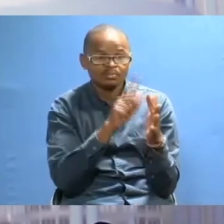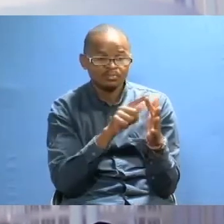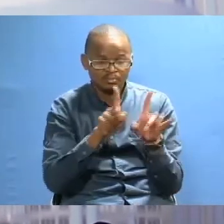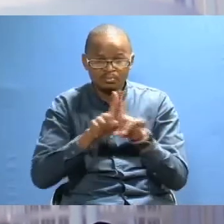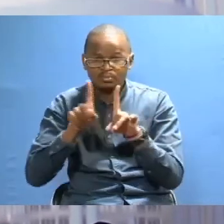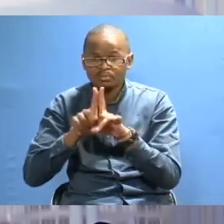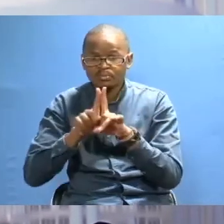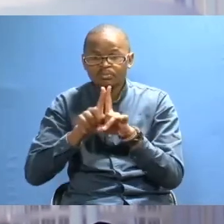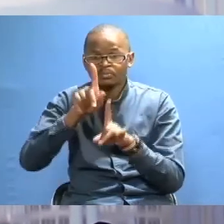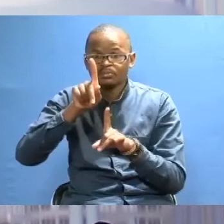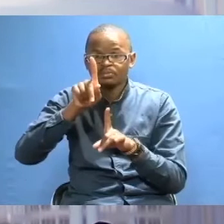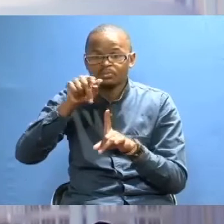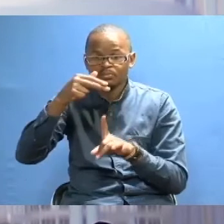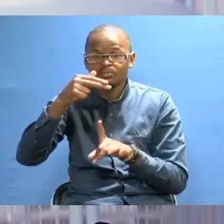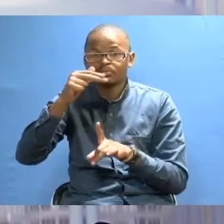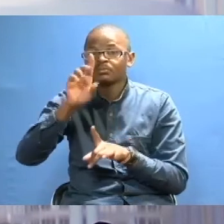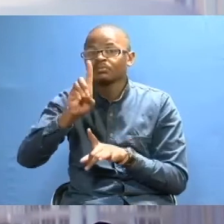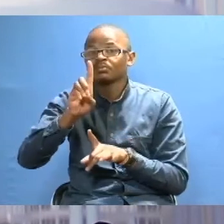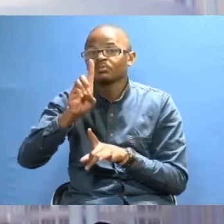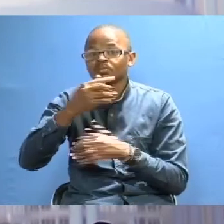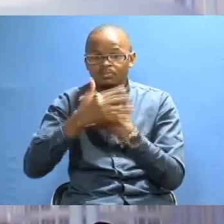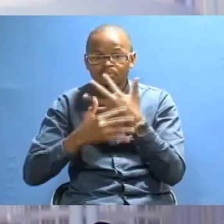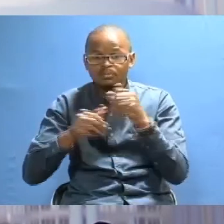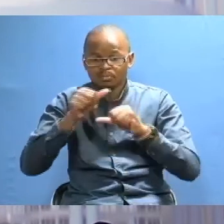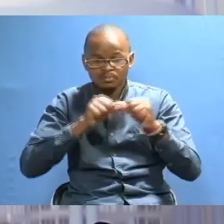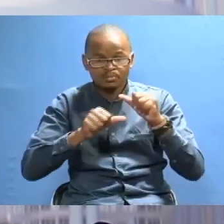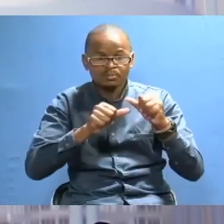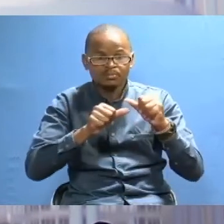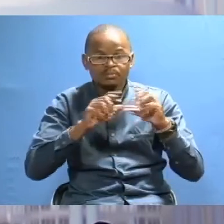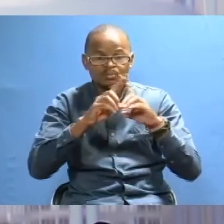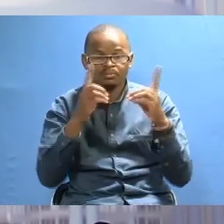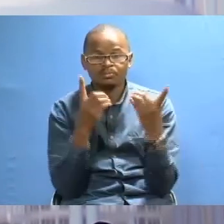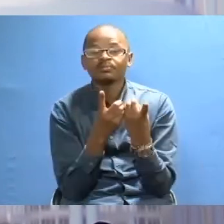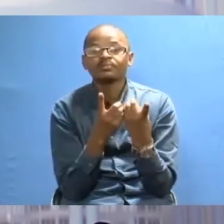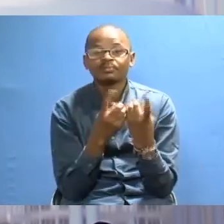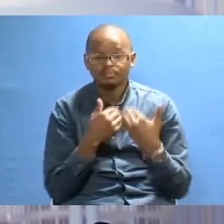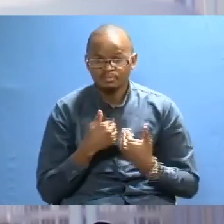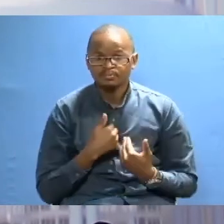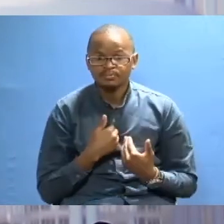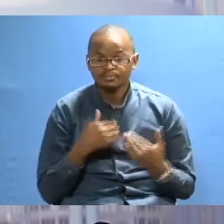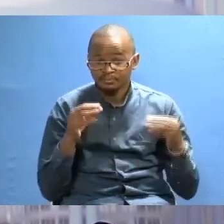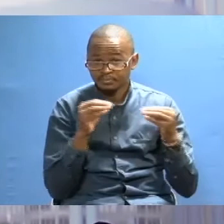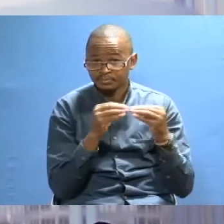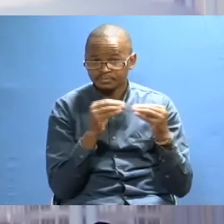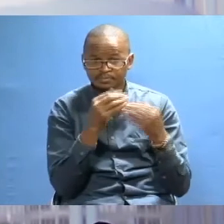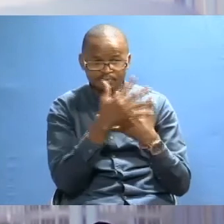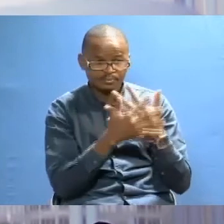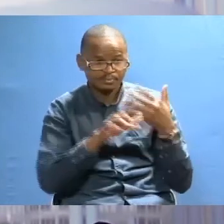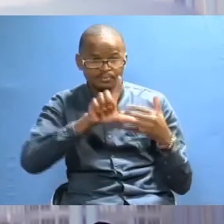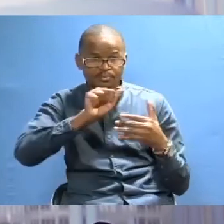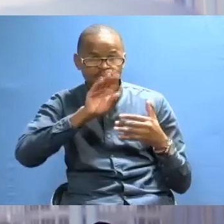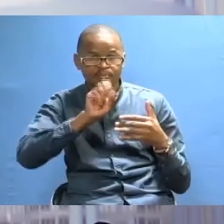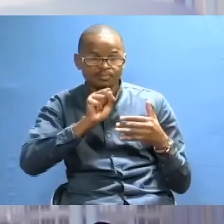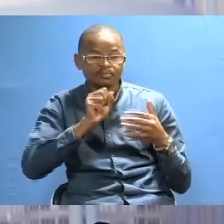Then we also have the Doctor of Philosophy in Computer Science. The department has a number of computer